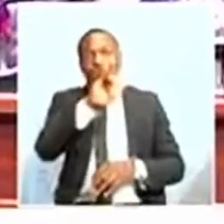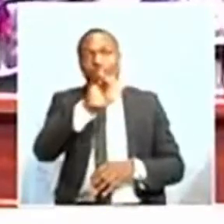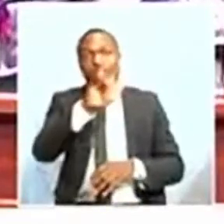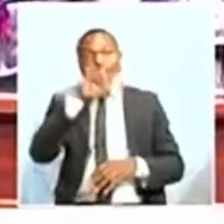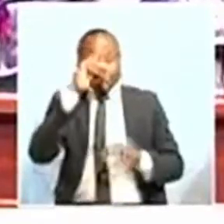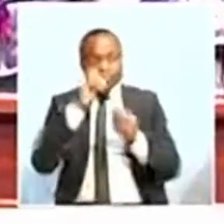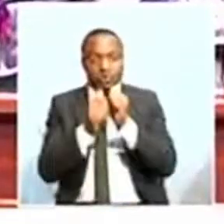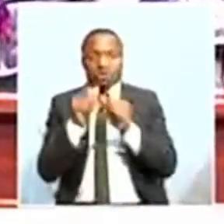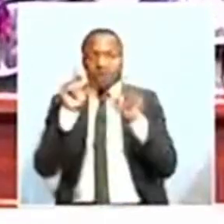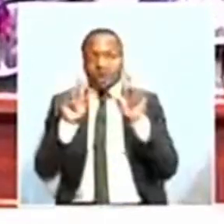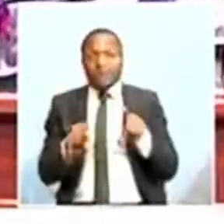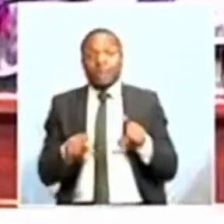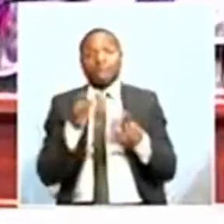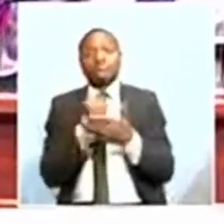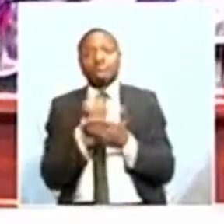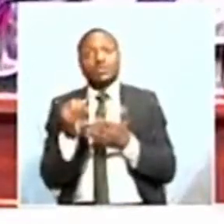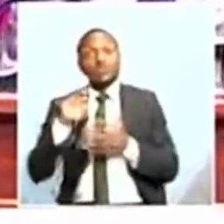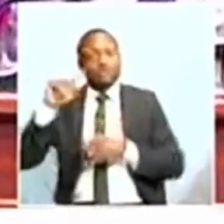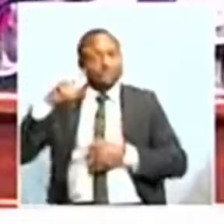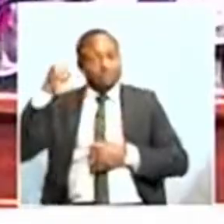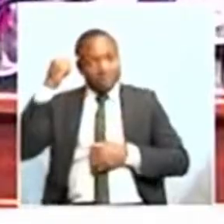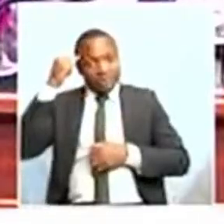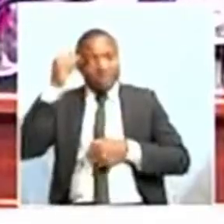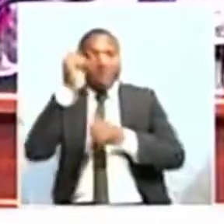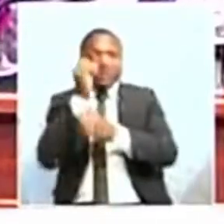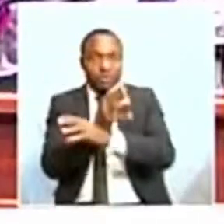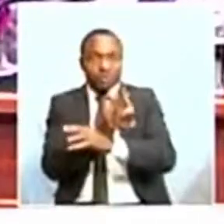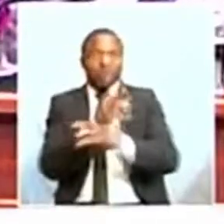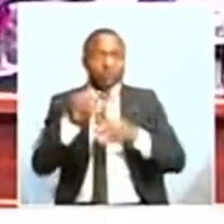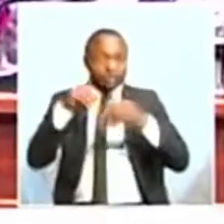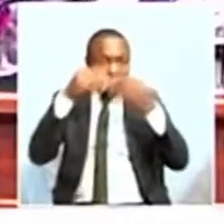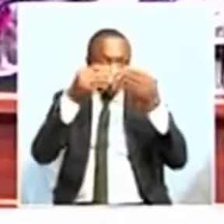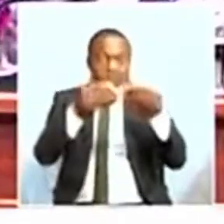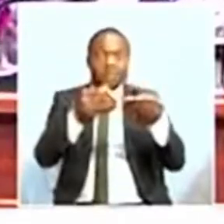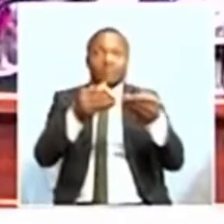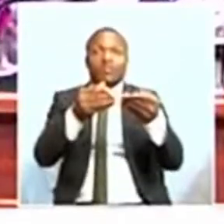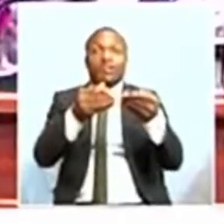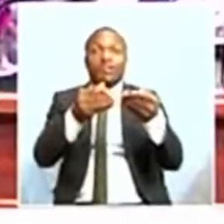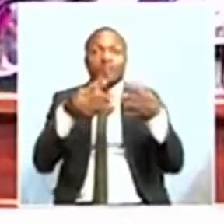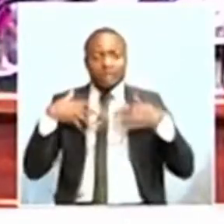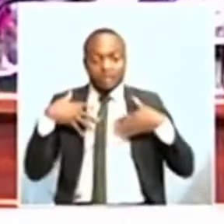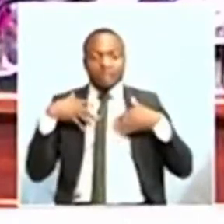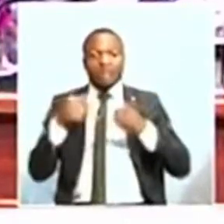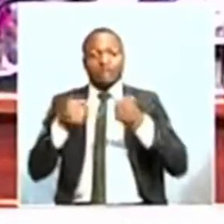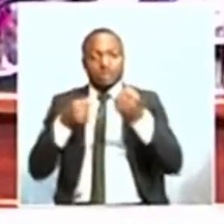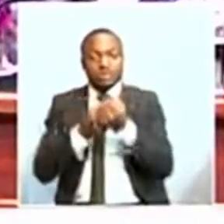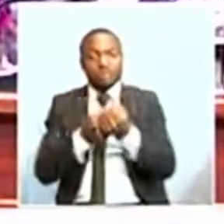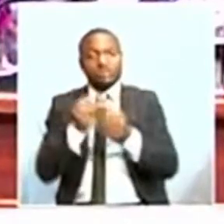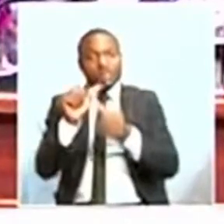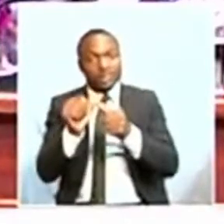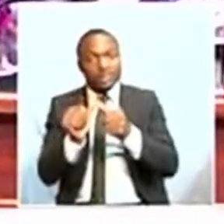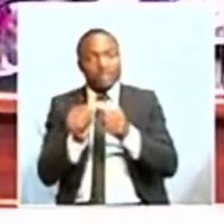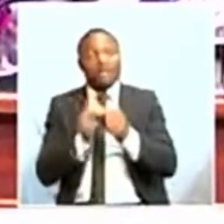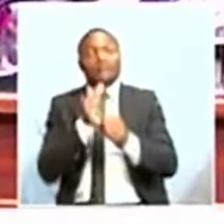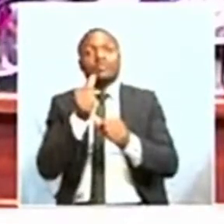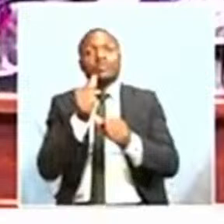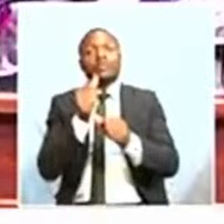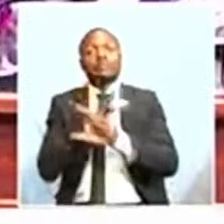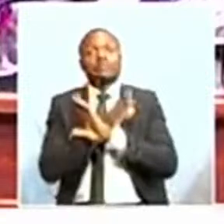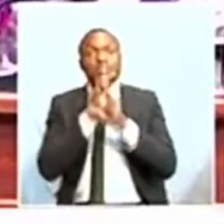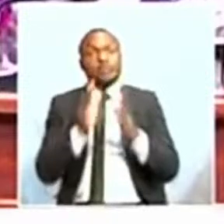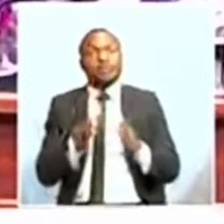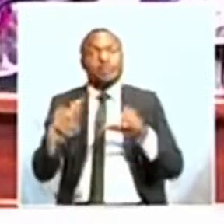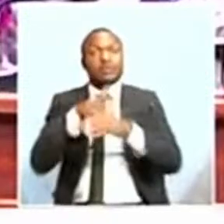commitments. As government, we are committed to providing medical support to every Zambian, including all our